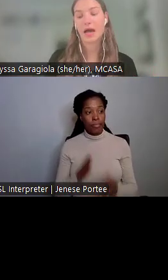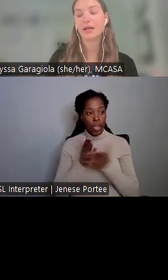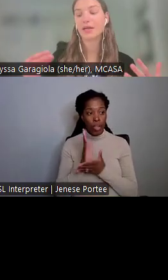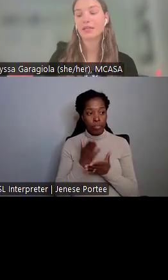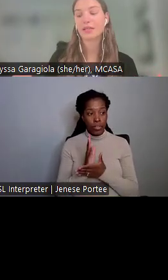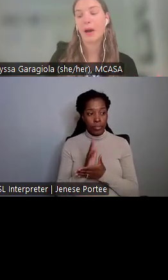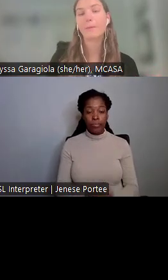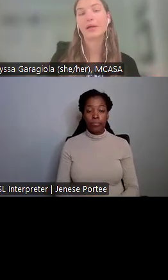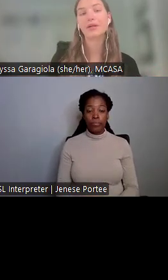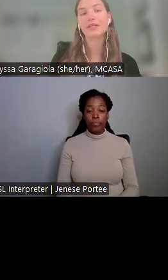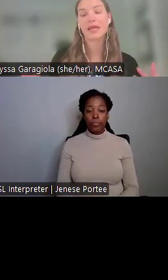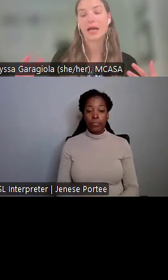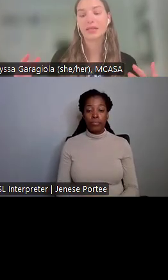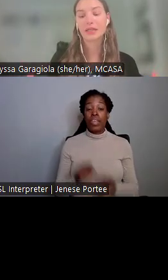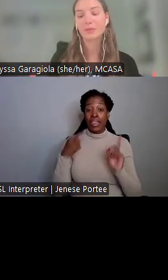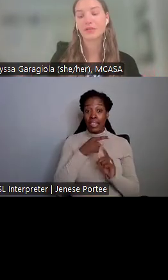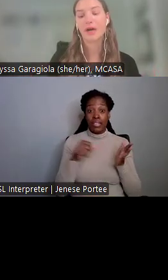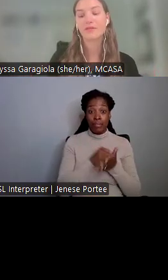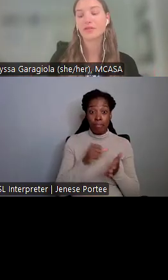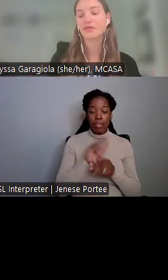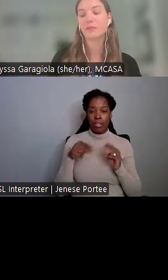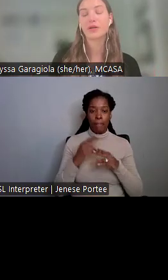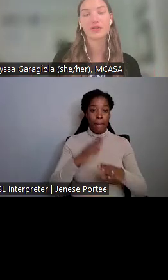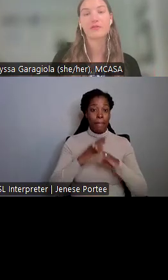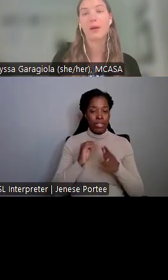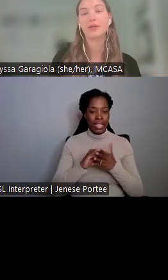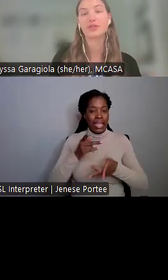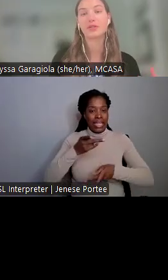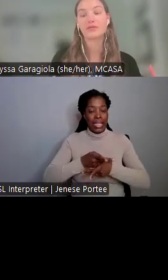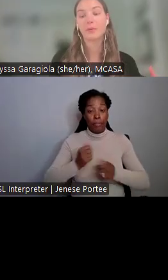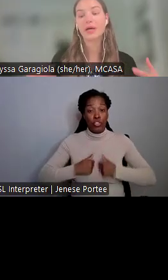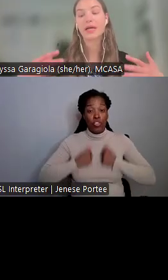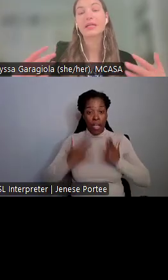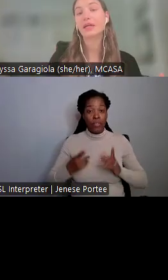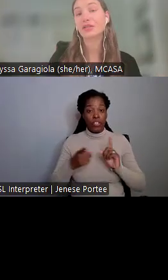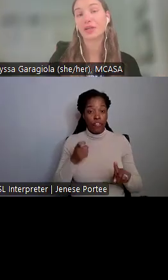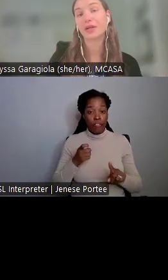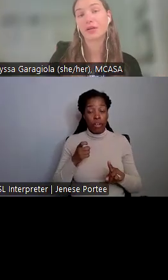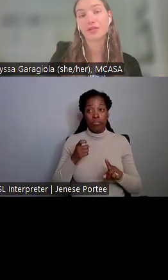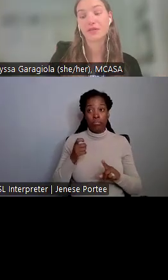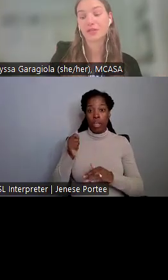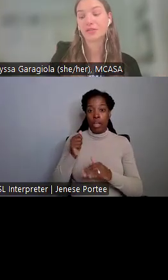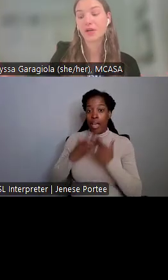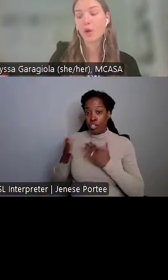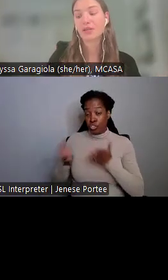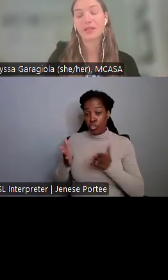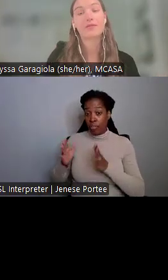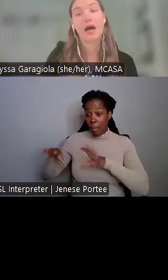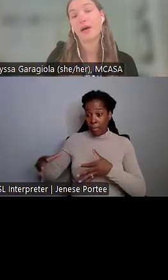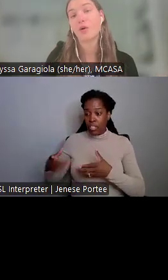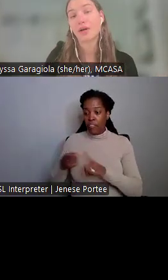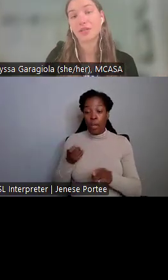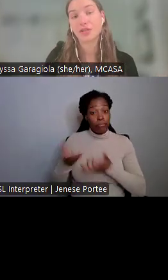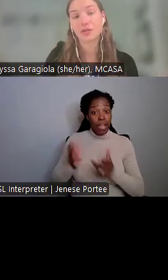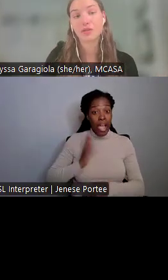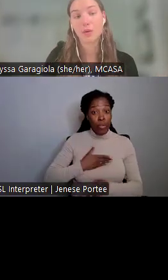this slide is about barriers that keep survivors from underserved populations from engaging in our services once they